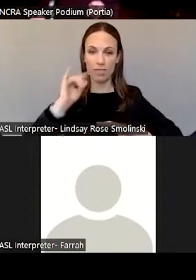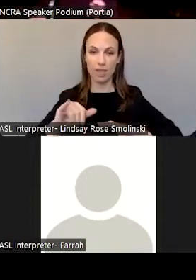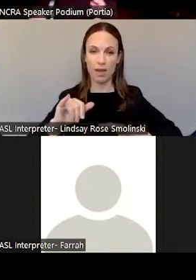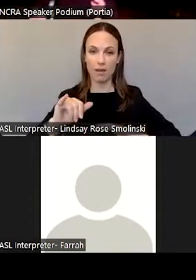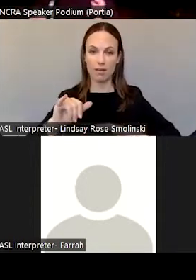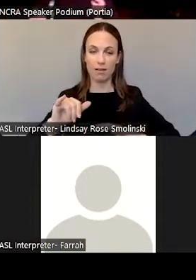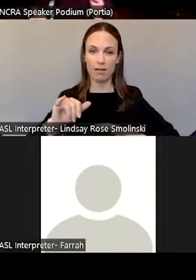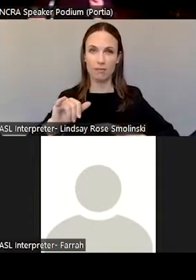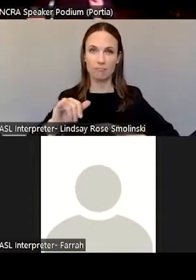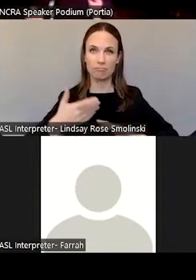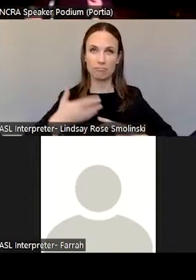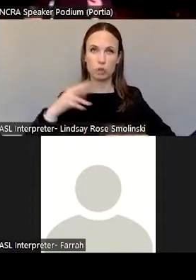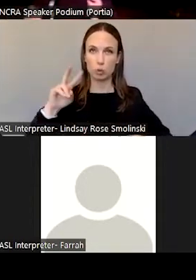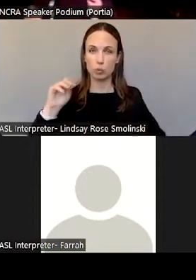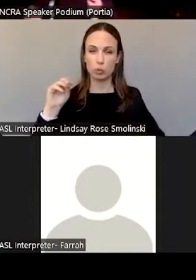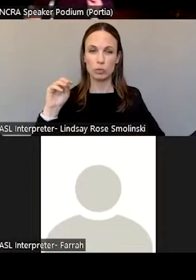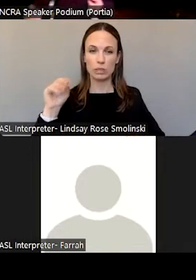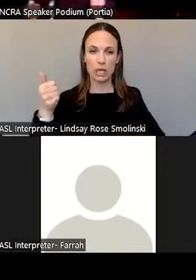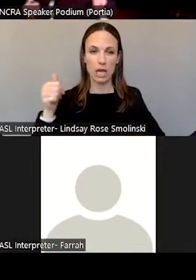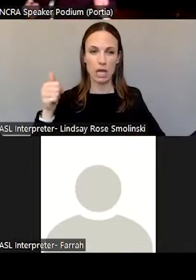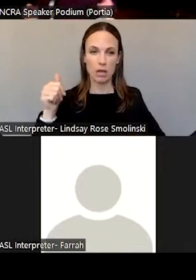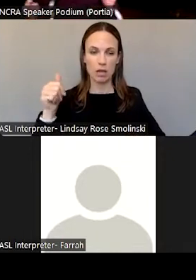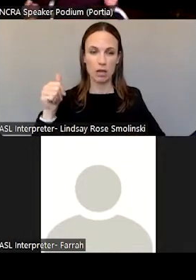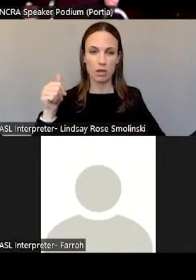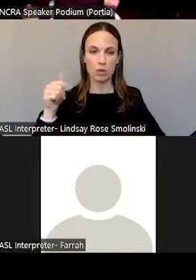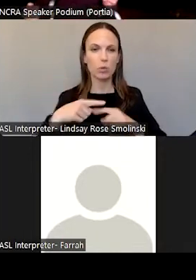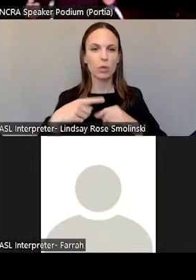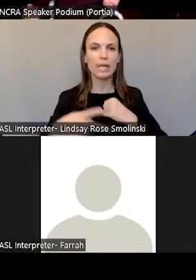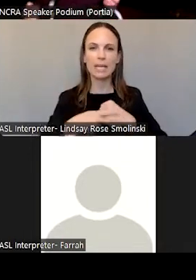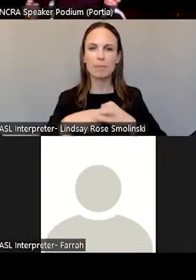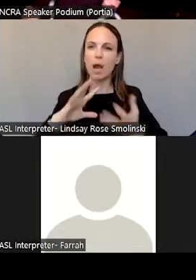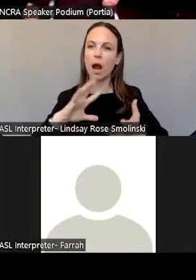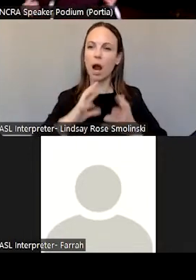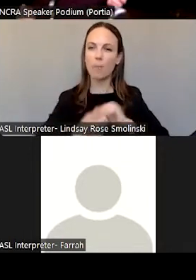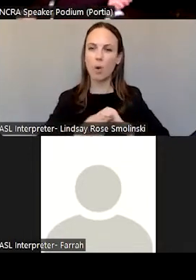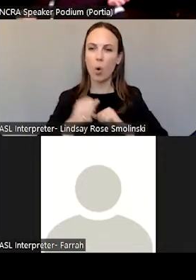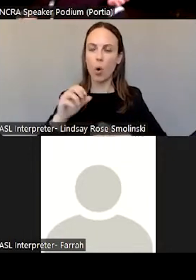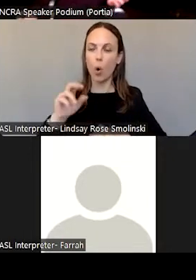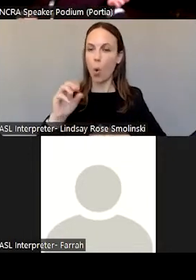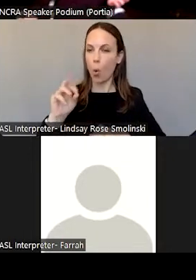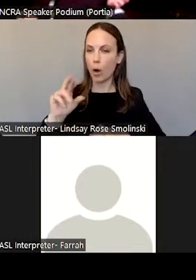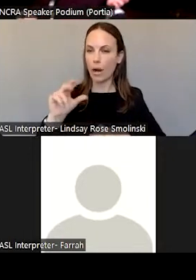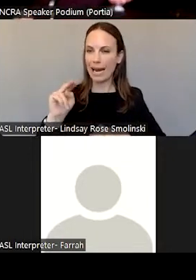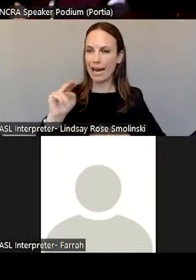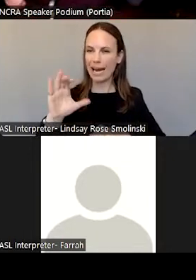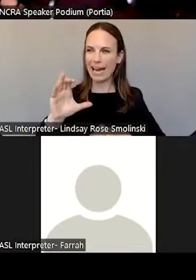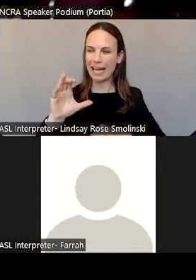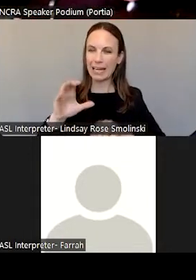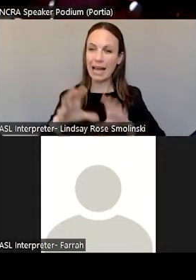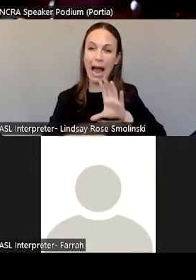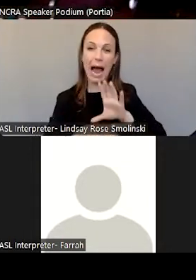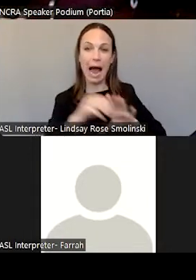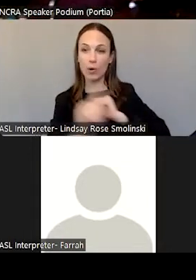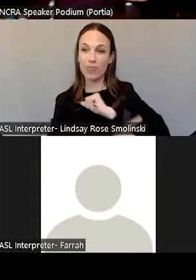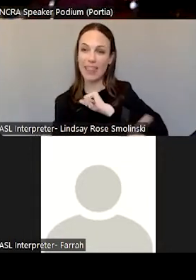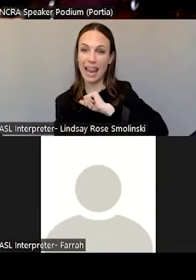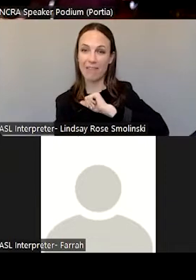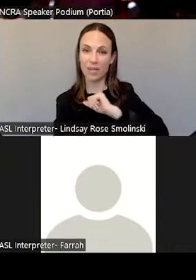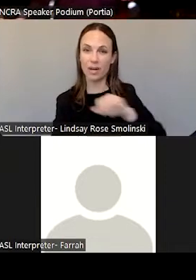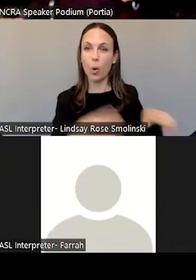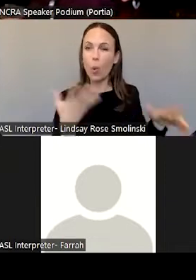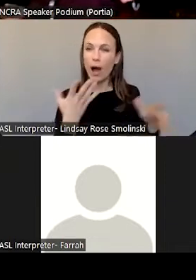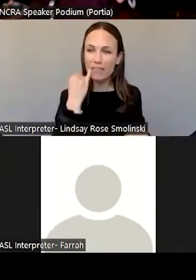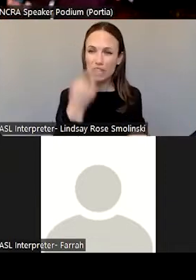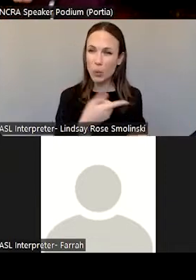back in 2010 was to keep compostable organics out of the landfill. What if she had won?